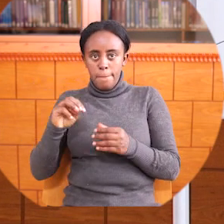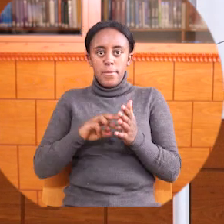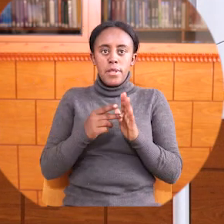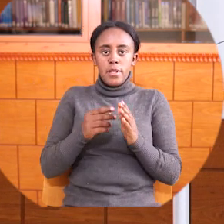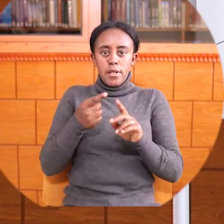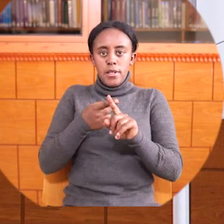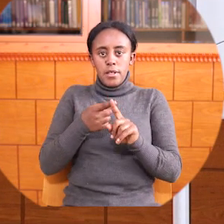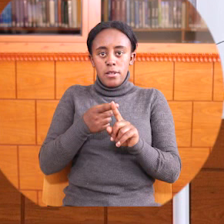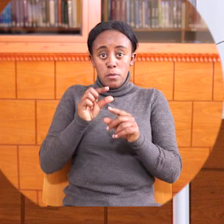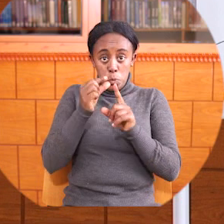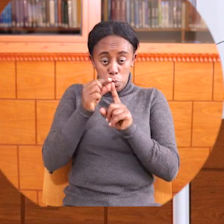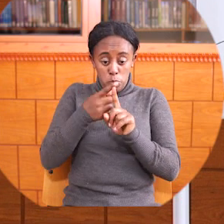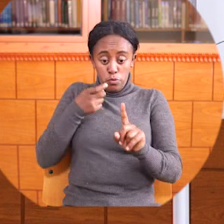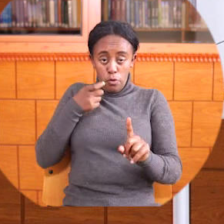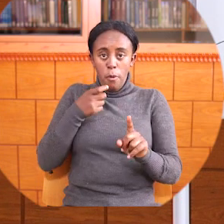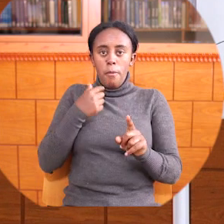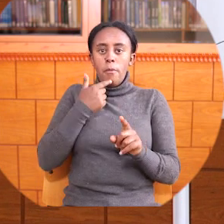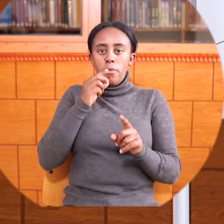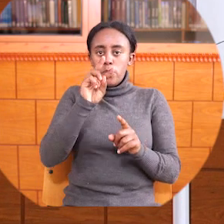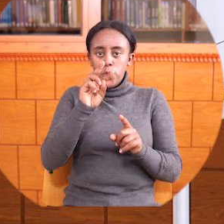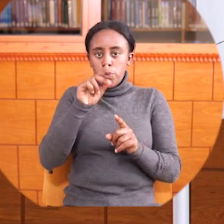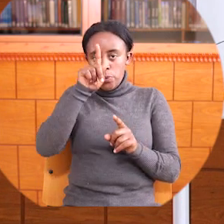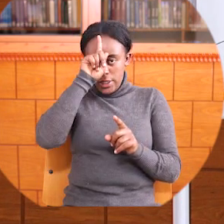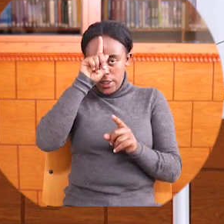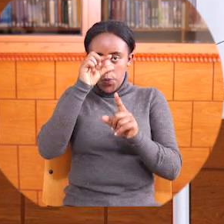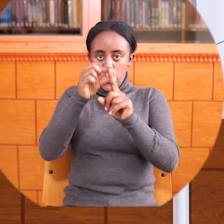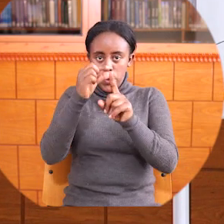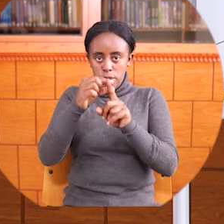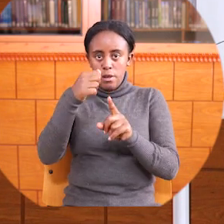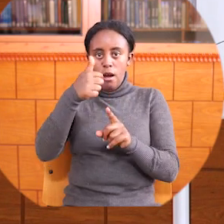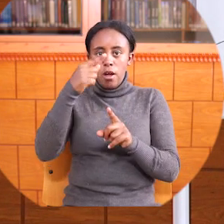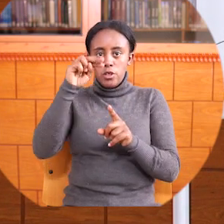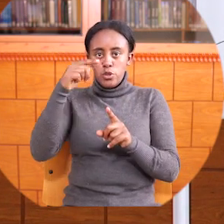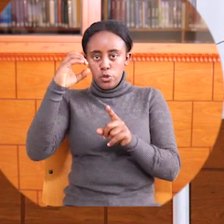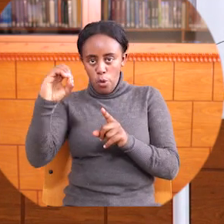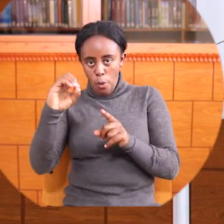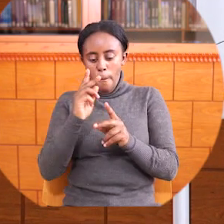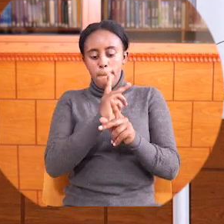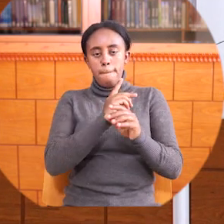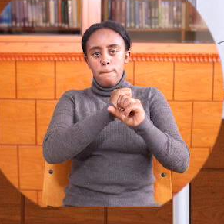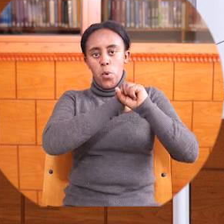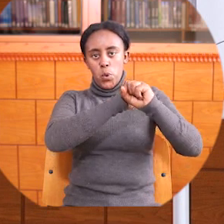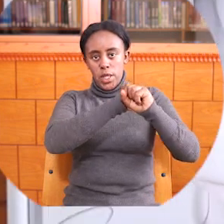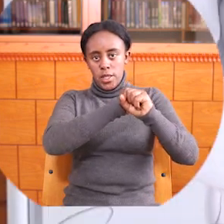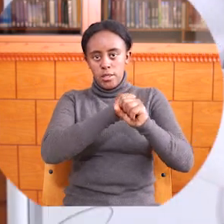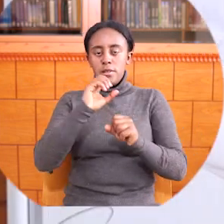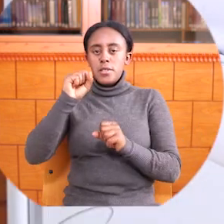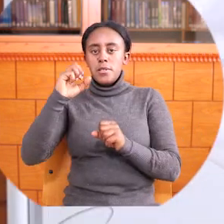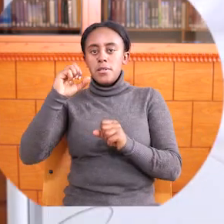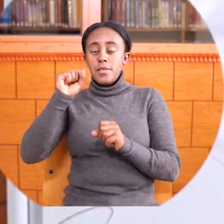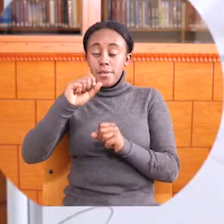from two Greek words. Angio means protected, and sperma